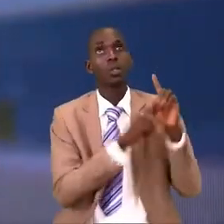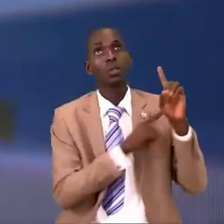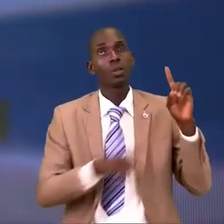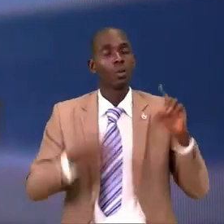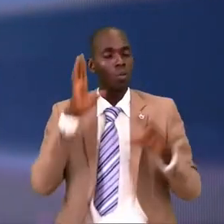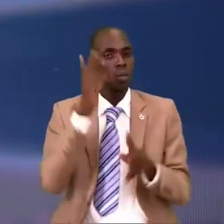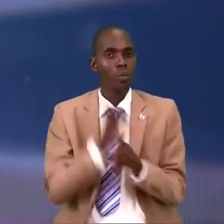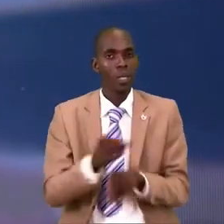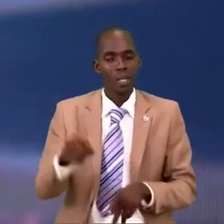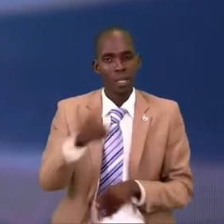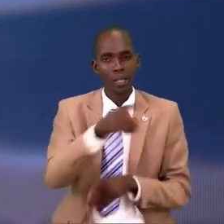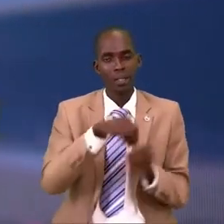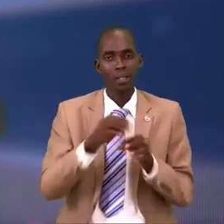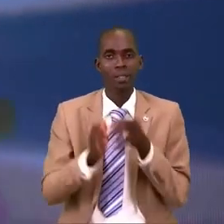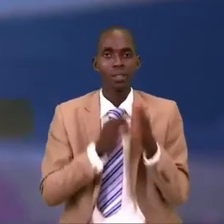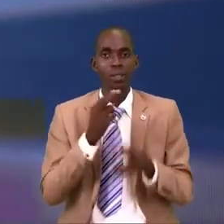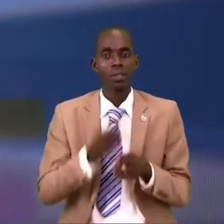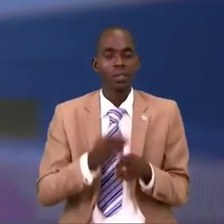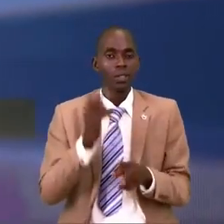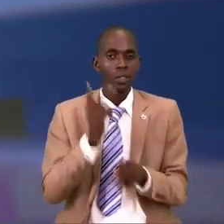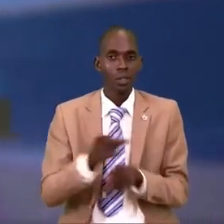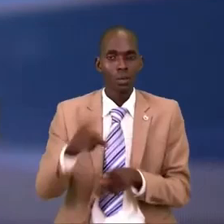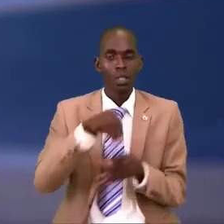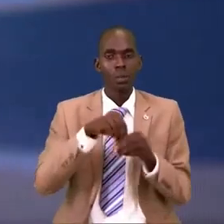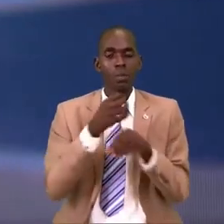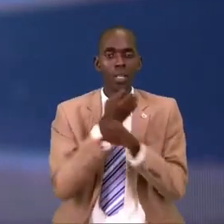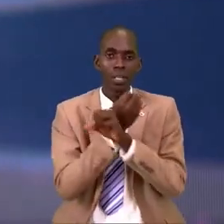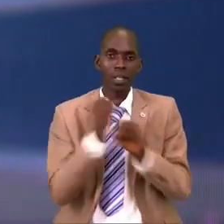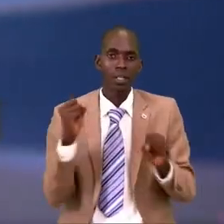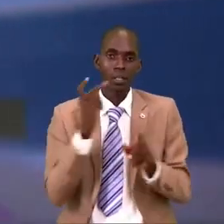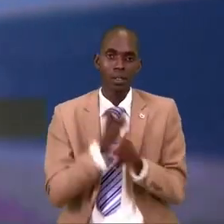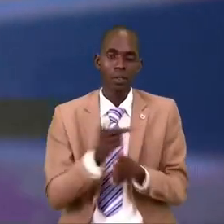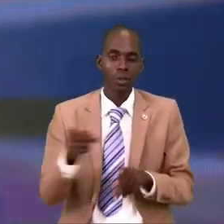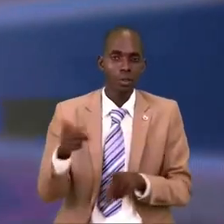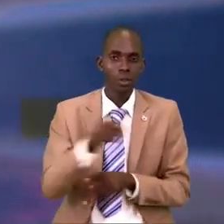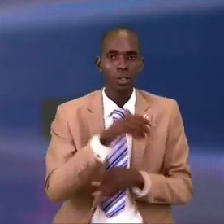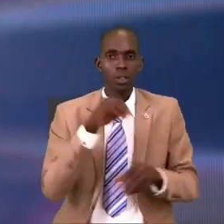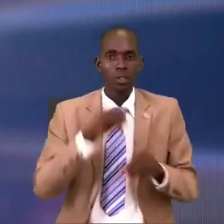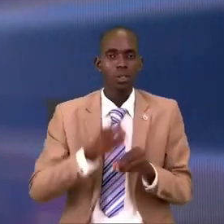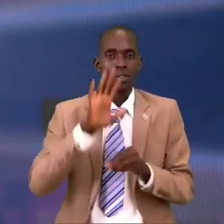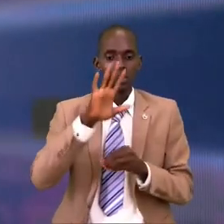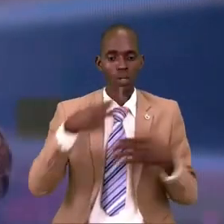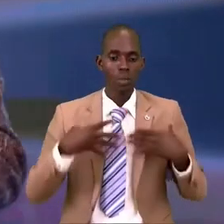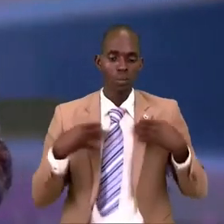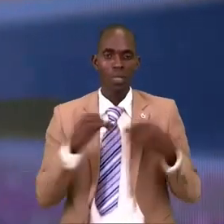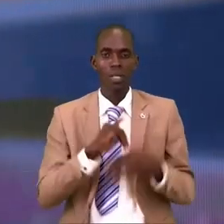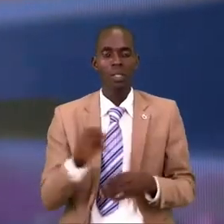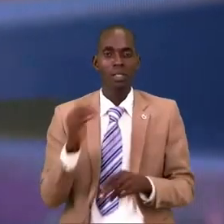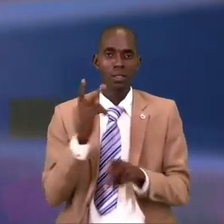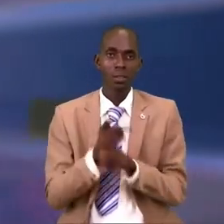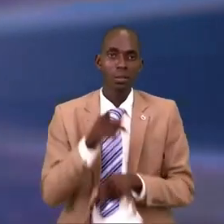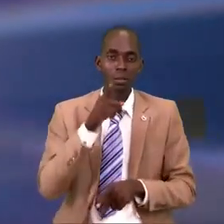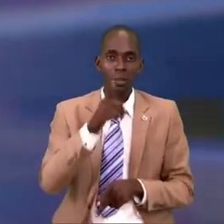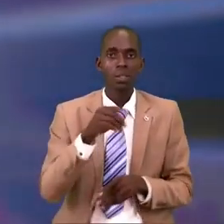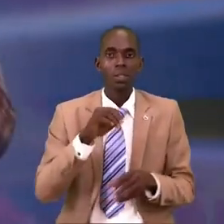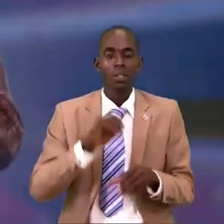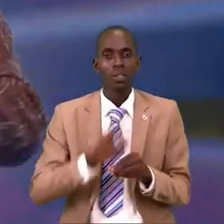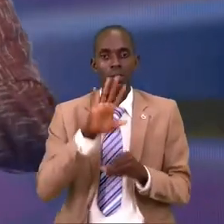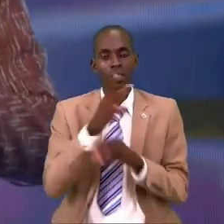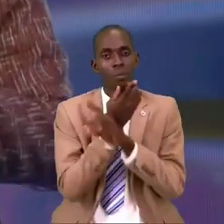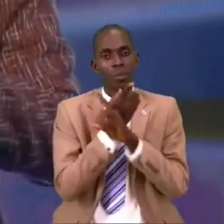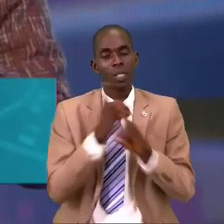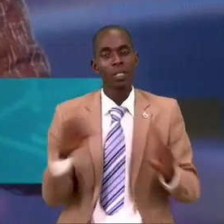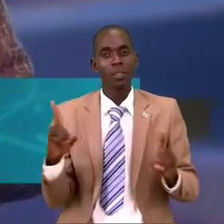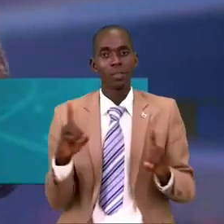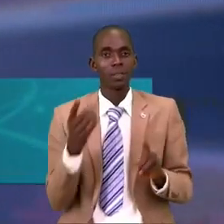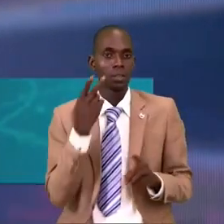keep you in your deliverance. Look at Romans chapter 12. I'm reading from verse 1. In Romans chapter 12, verse 1,